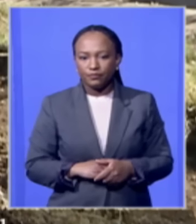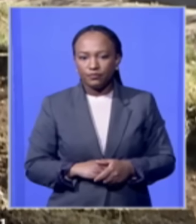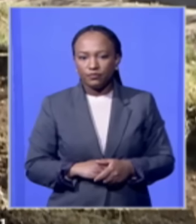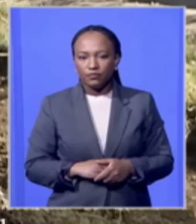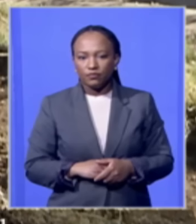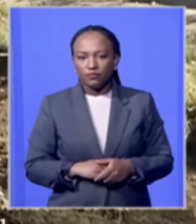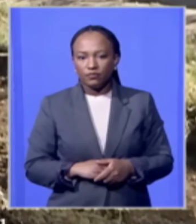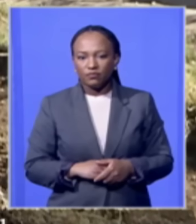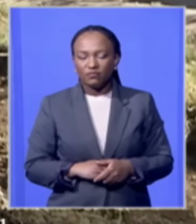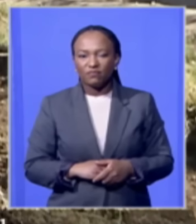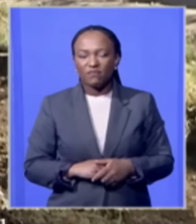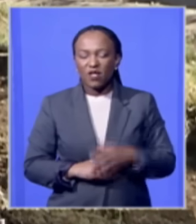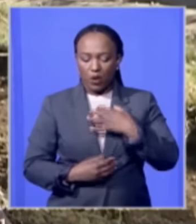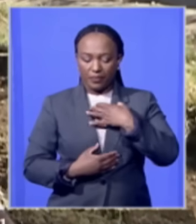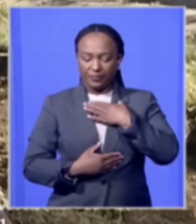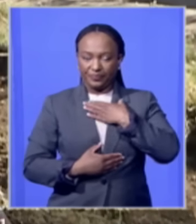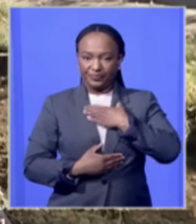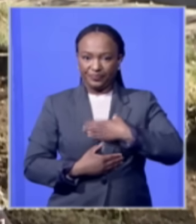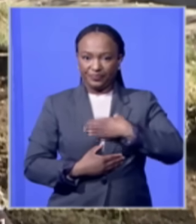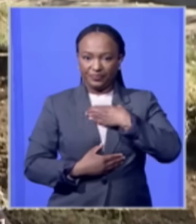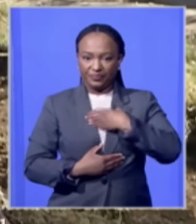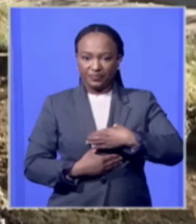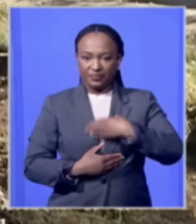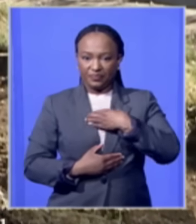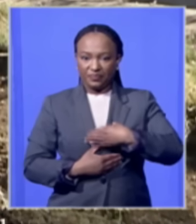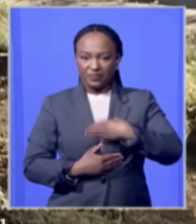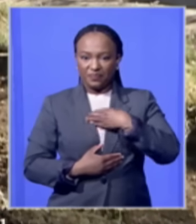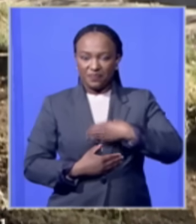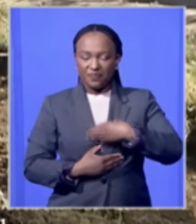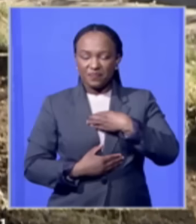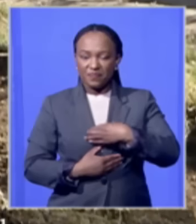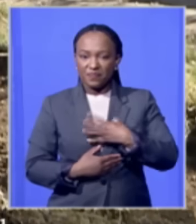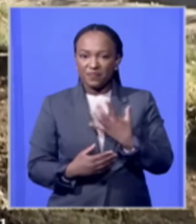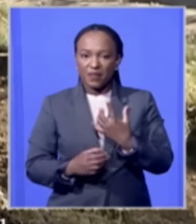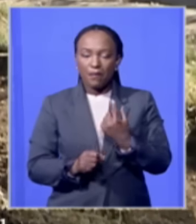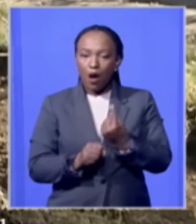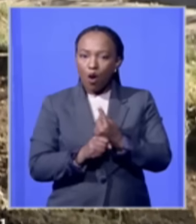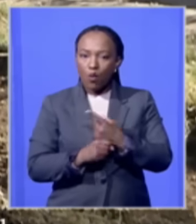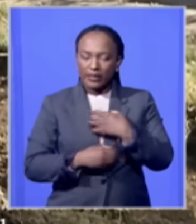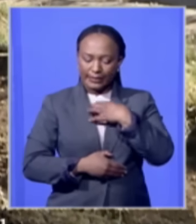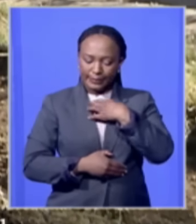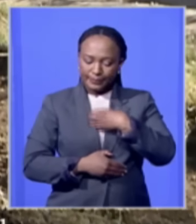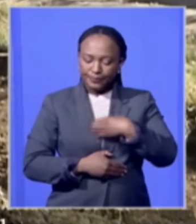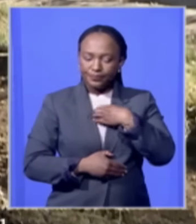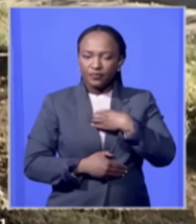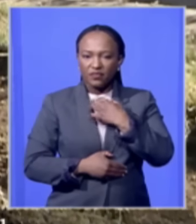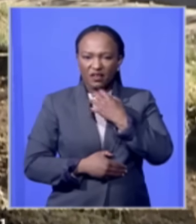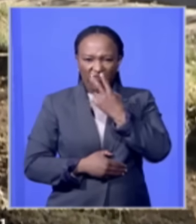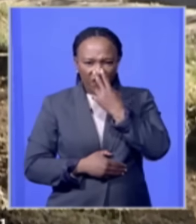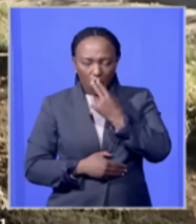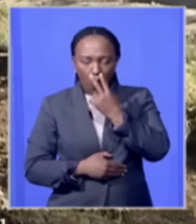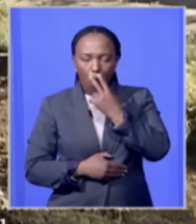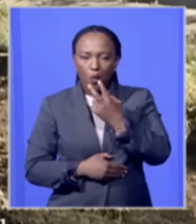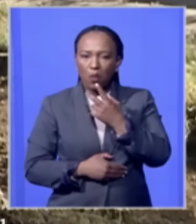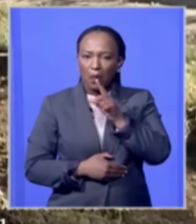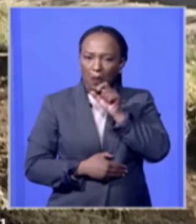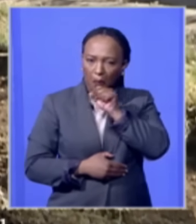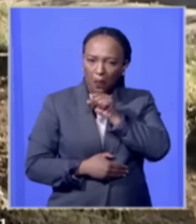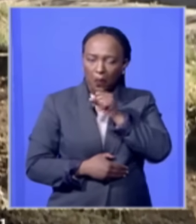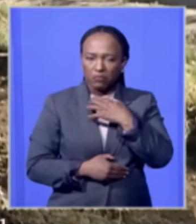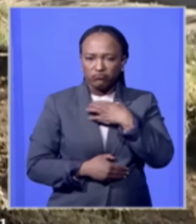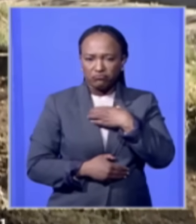Thata ke mafatla. Ke dula ke na le mafatla flu. Feletsa ke na